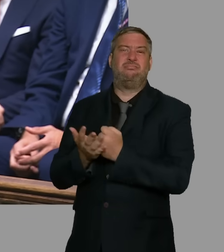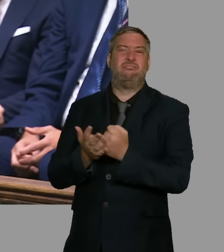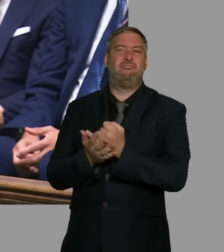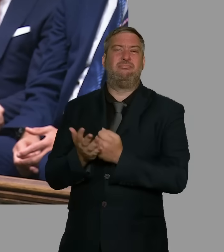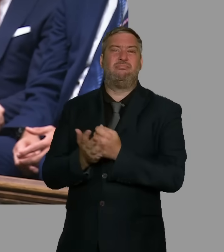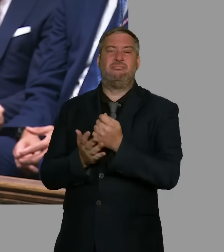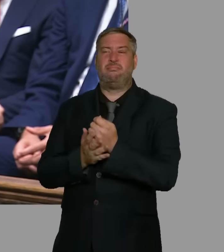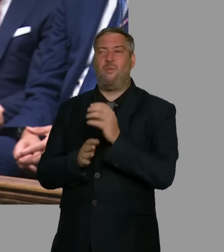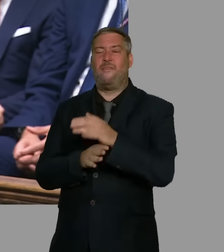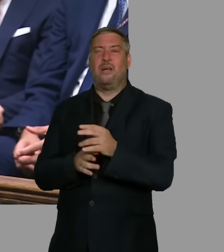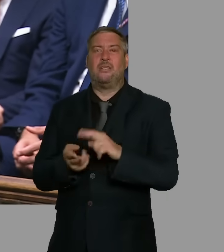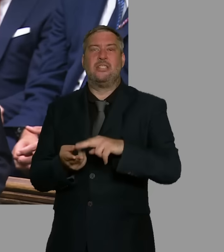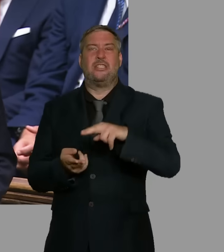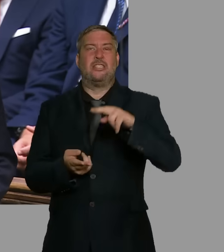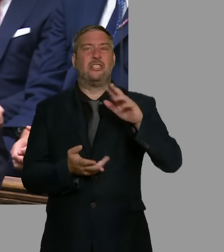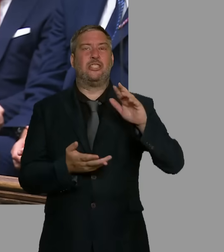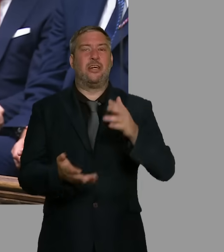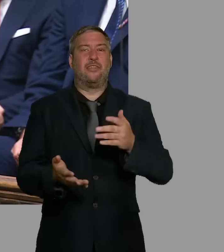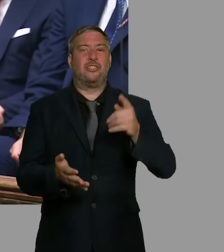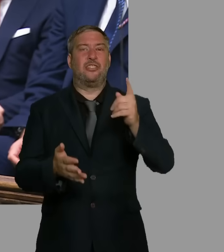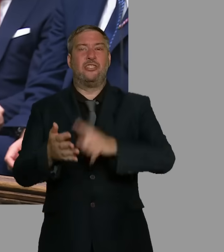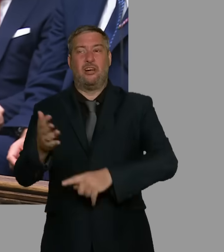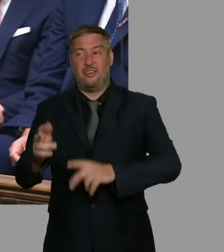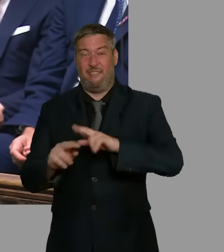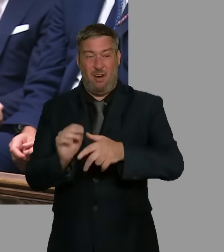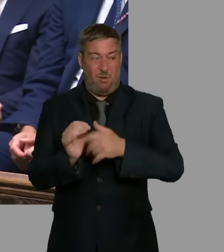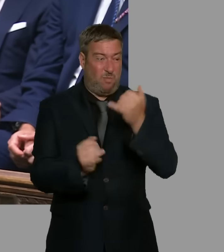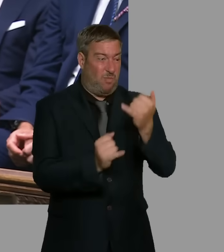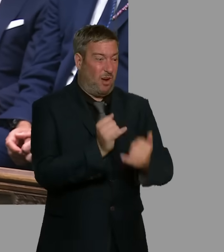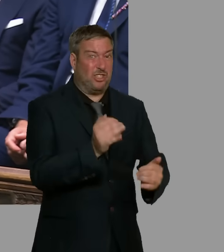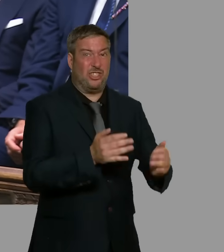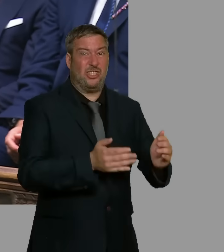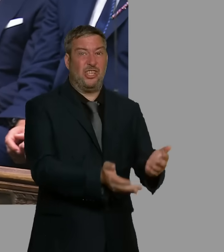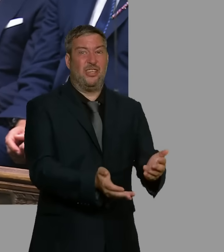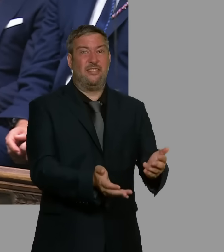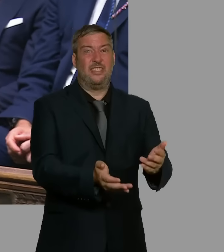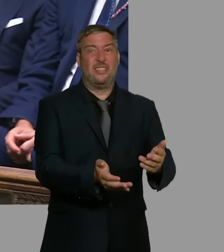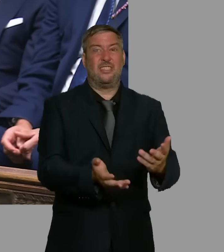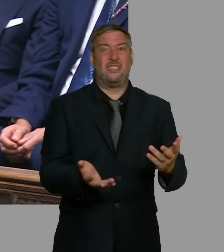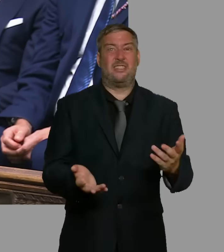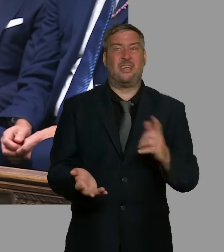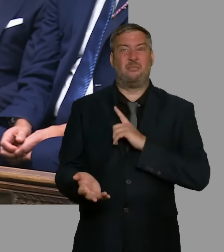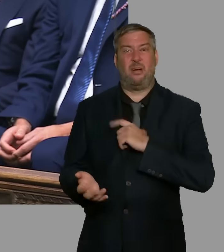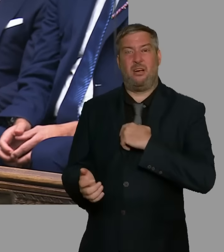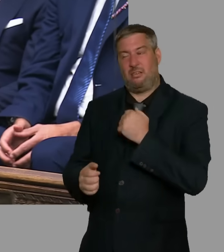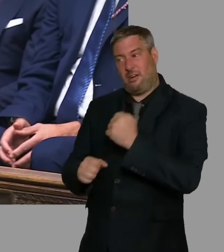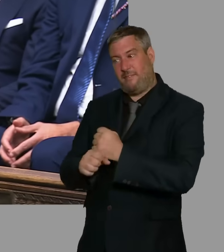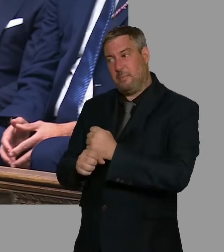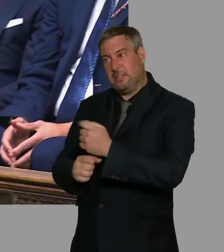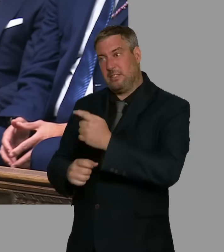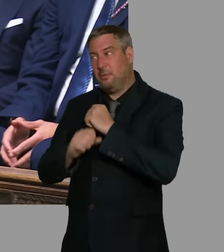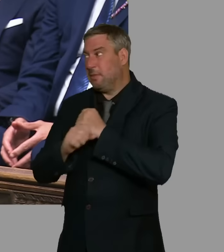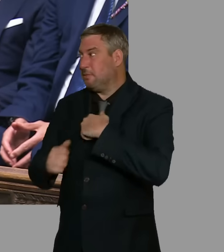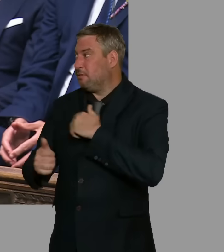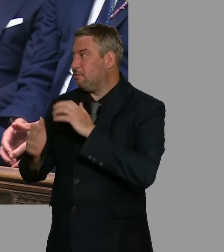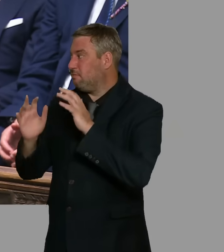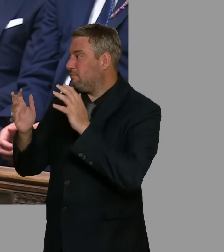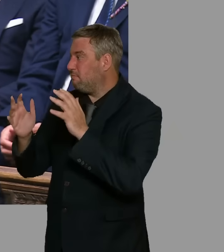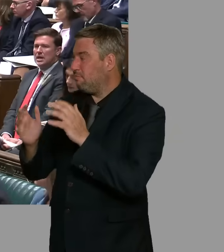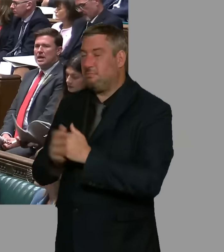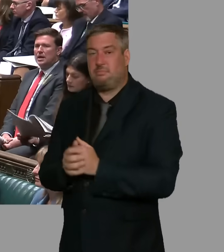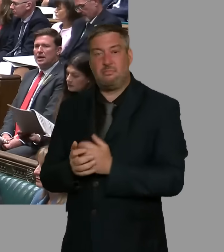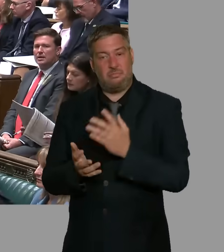for all. Will the Prime Minister share with the House what action this government is taking to help leaseholders and bring in a system of common